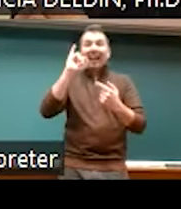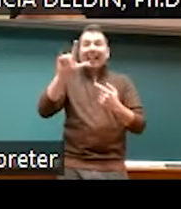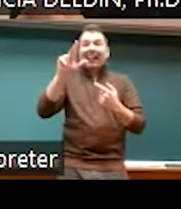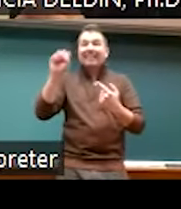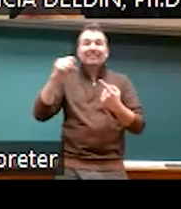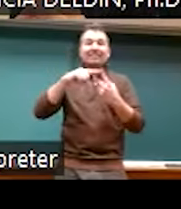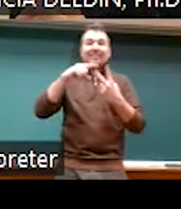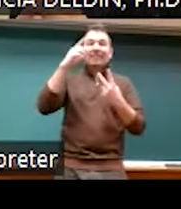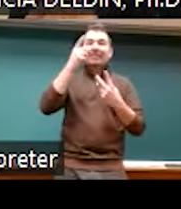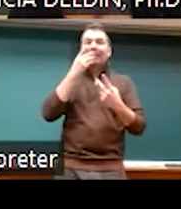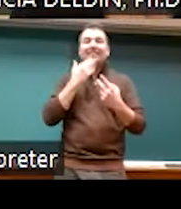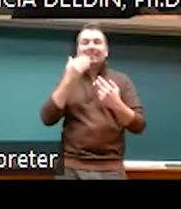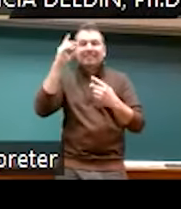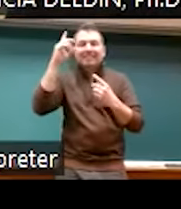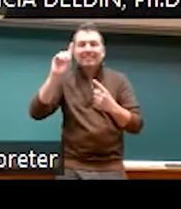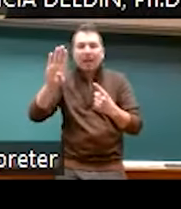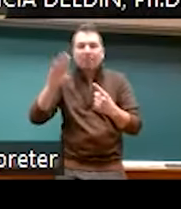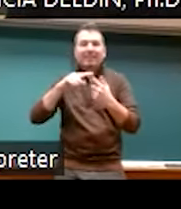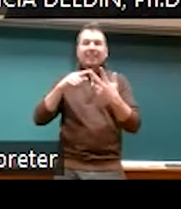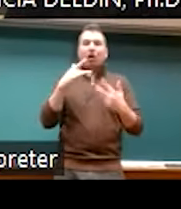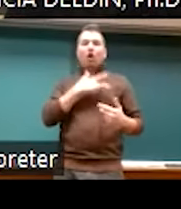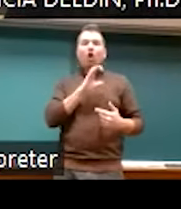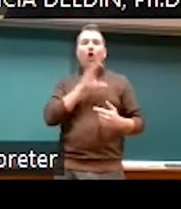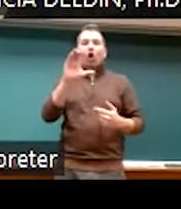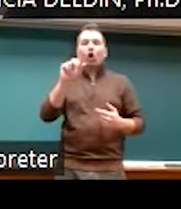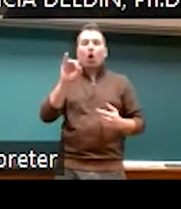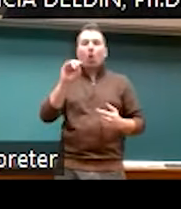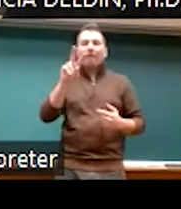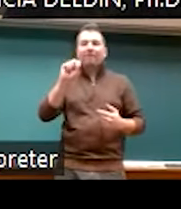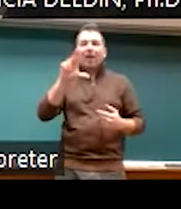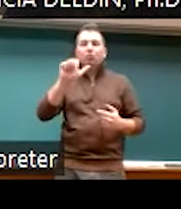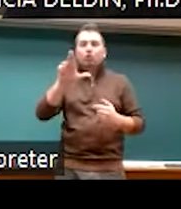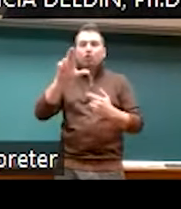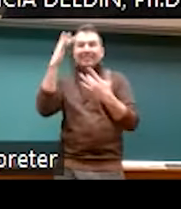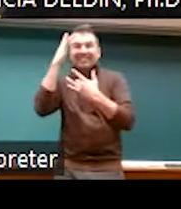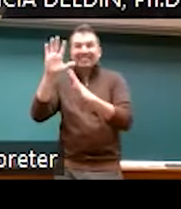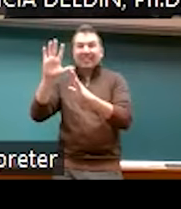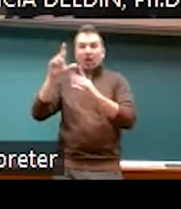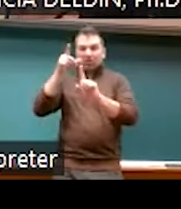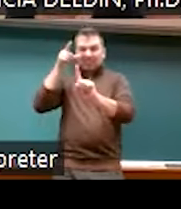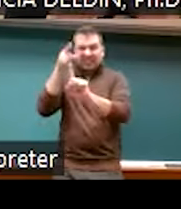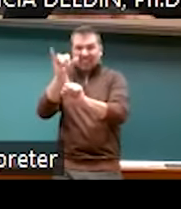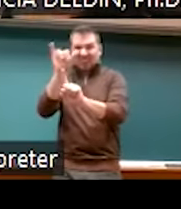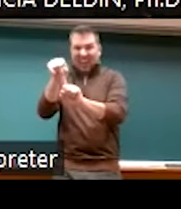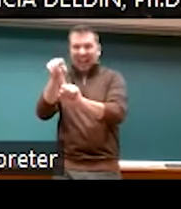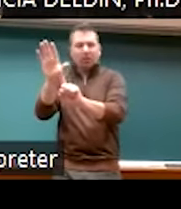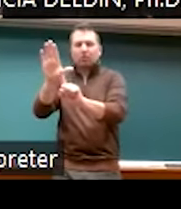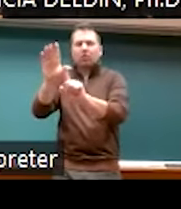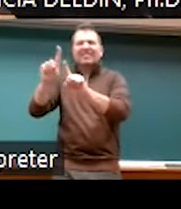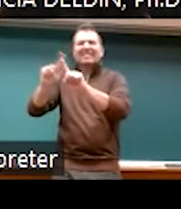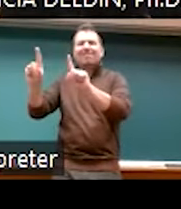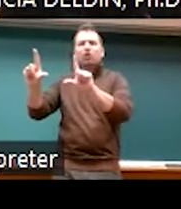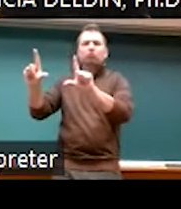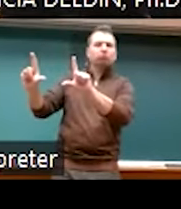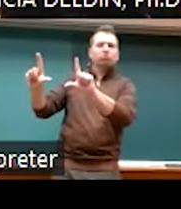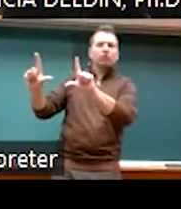disease will improve. That's the approach that we've taken with Mood Lifters. So what we say is we take people who